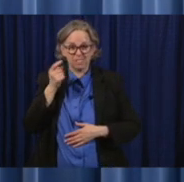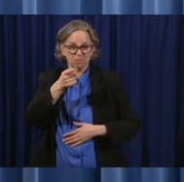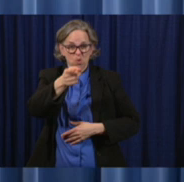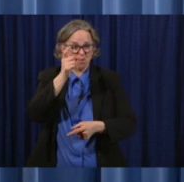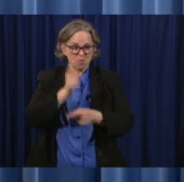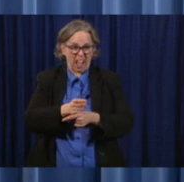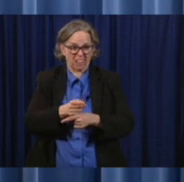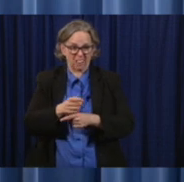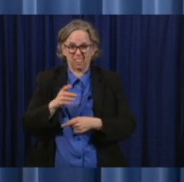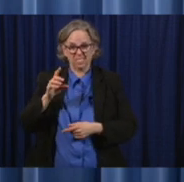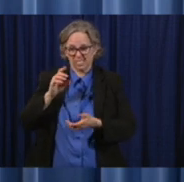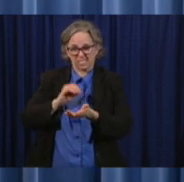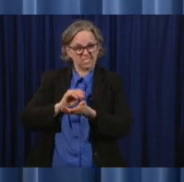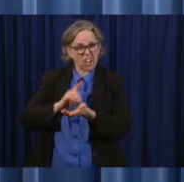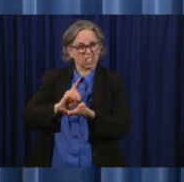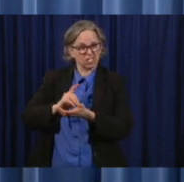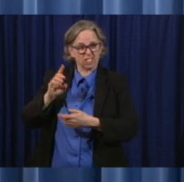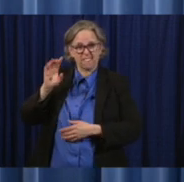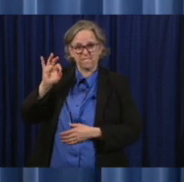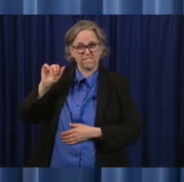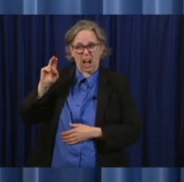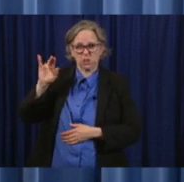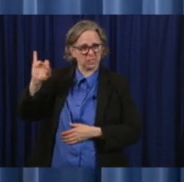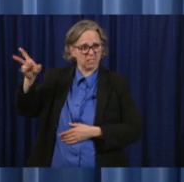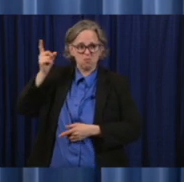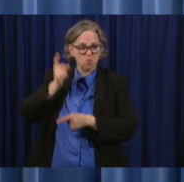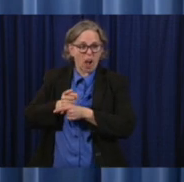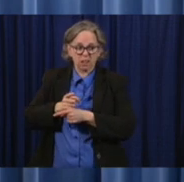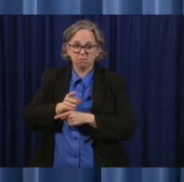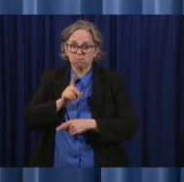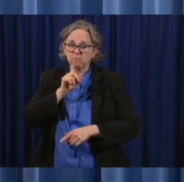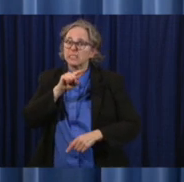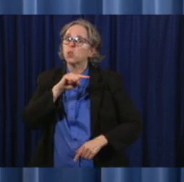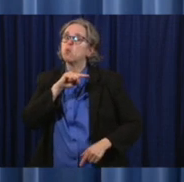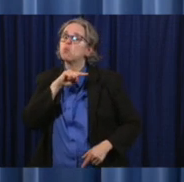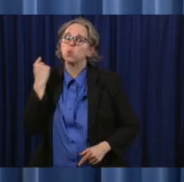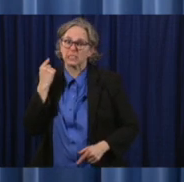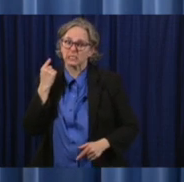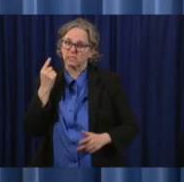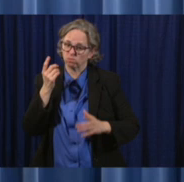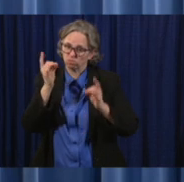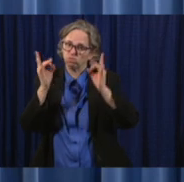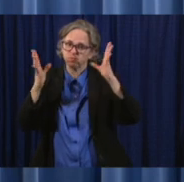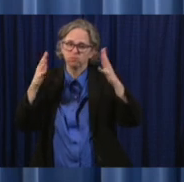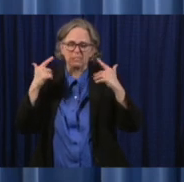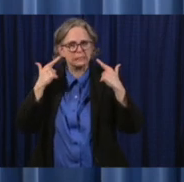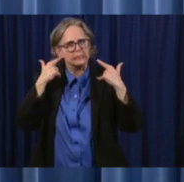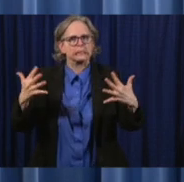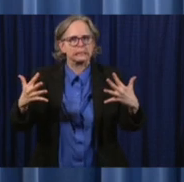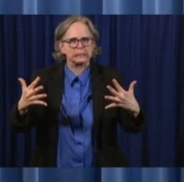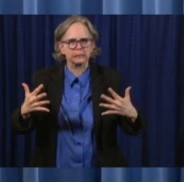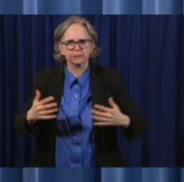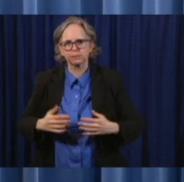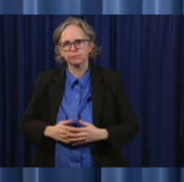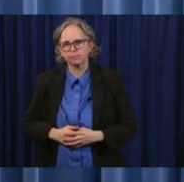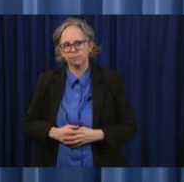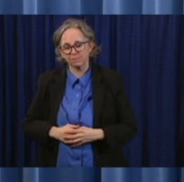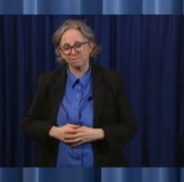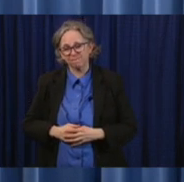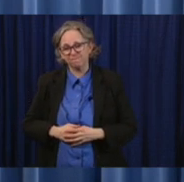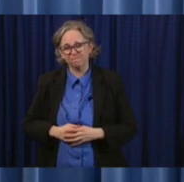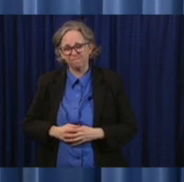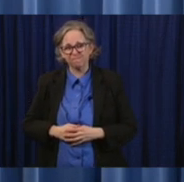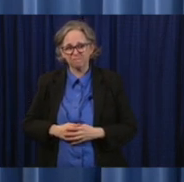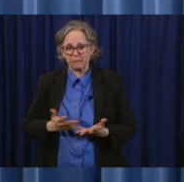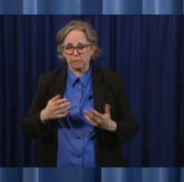correct. It is a risk. It is also a risk whatever we do. It is a risk if we don't do